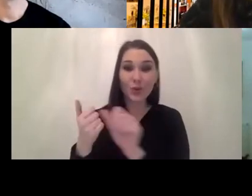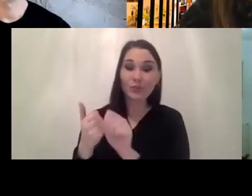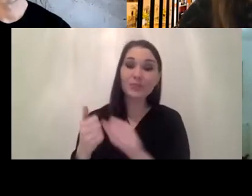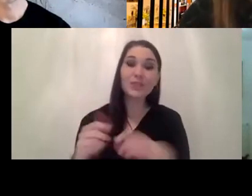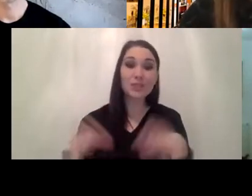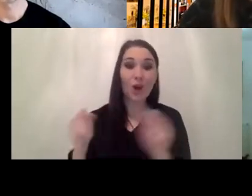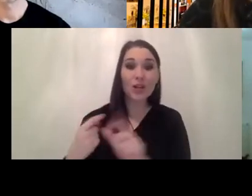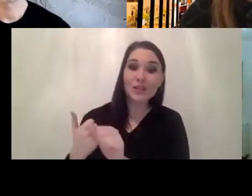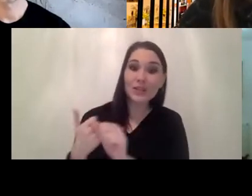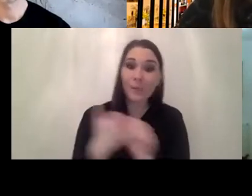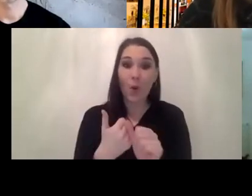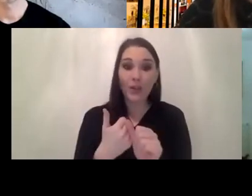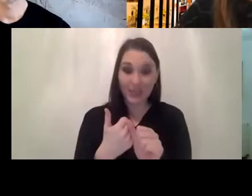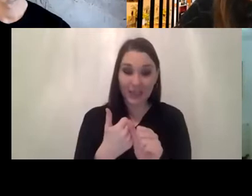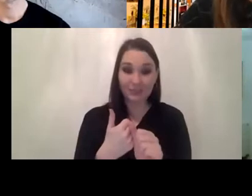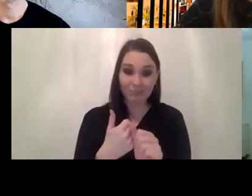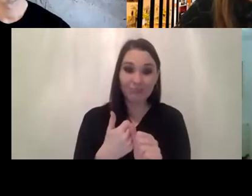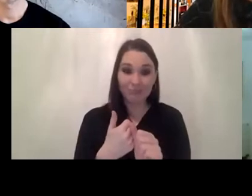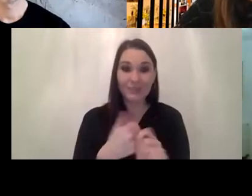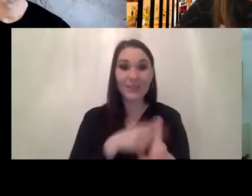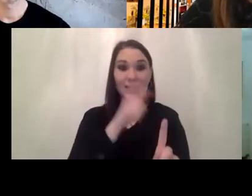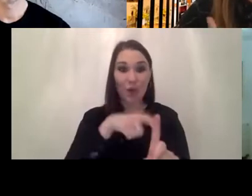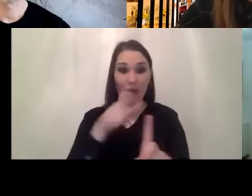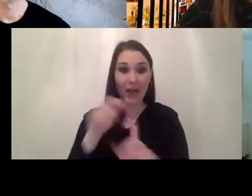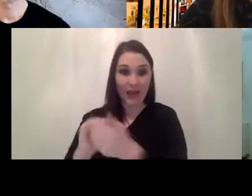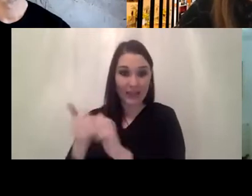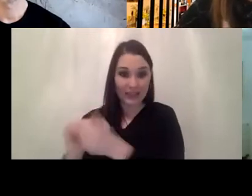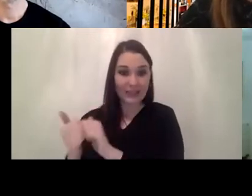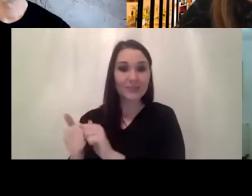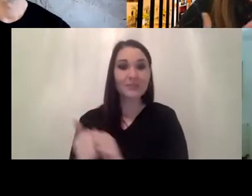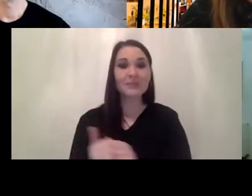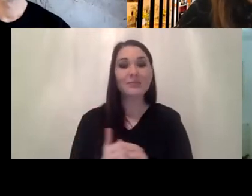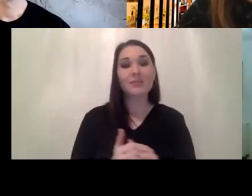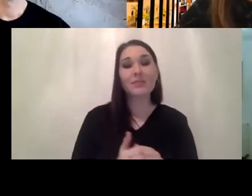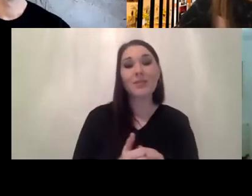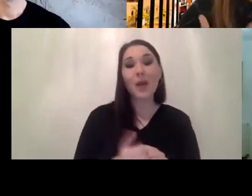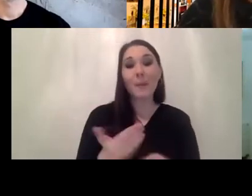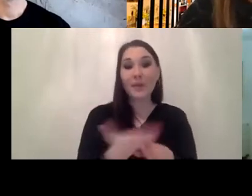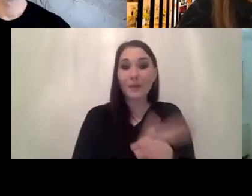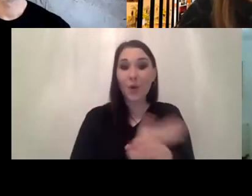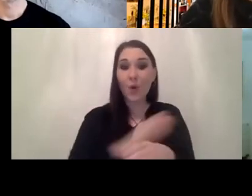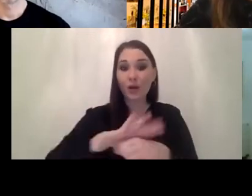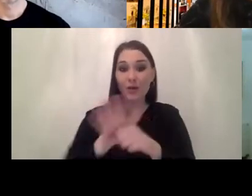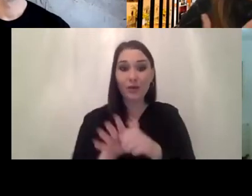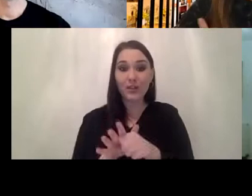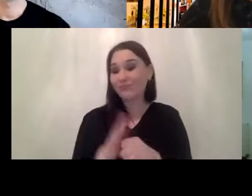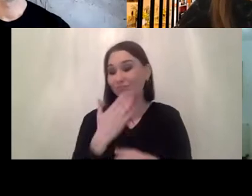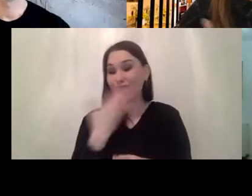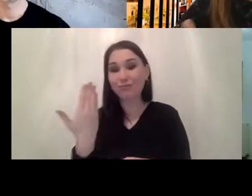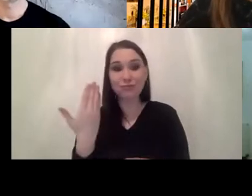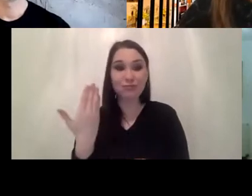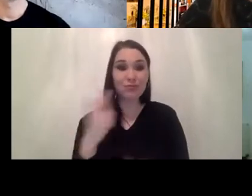So the companies probably before COVID may not have many options to, flexible working or working from home,